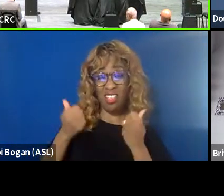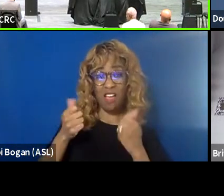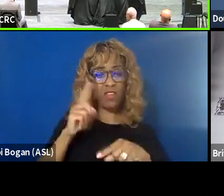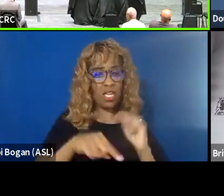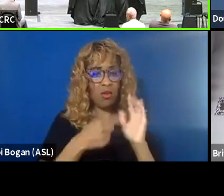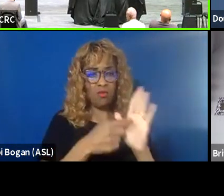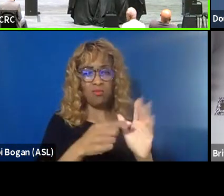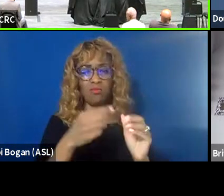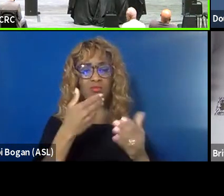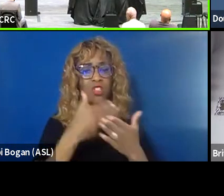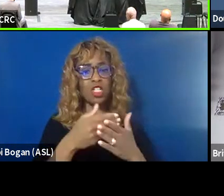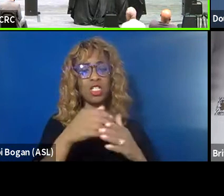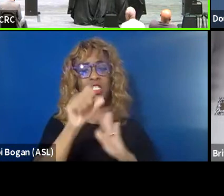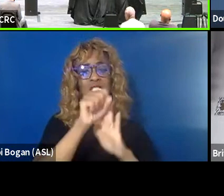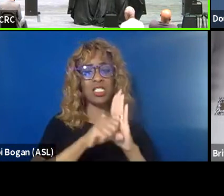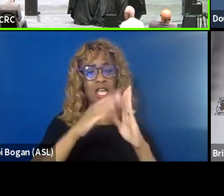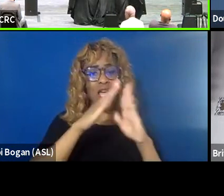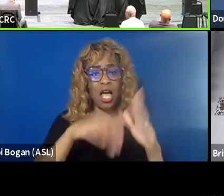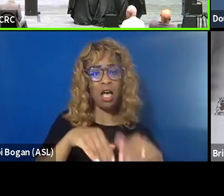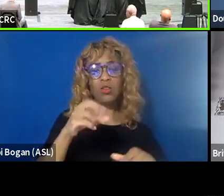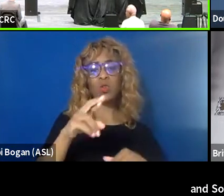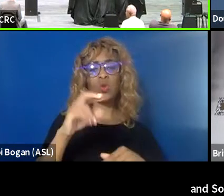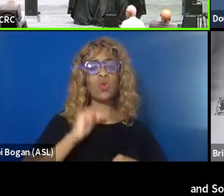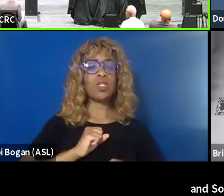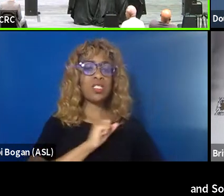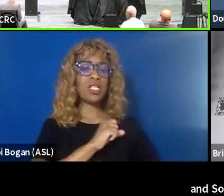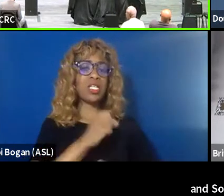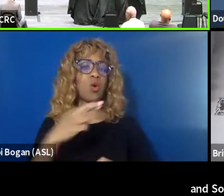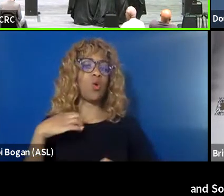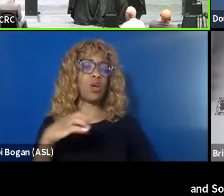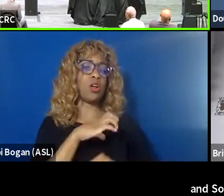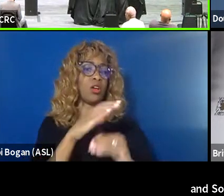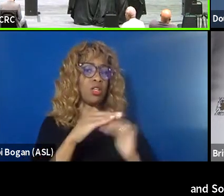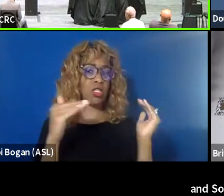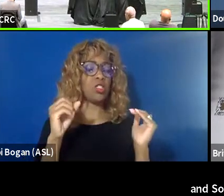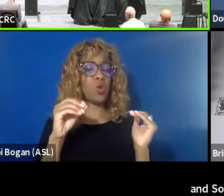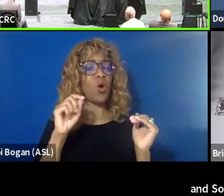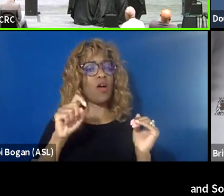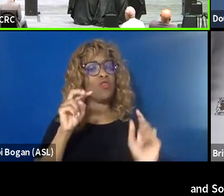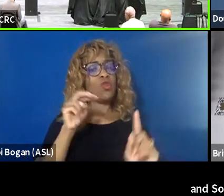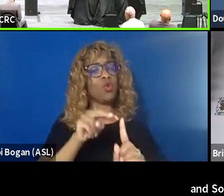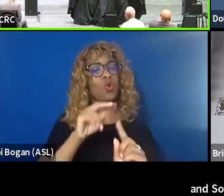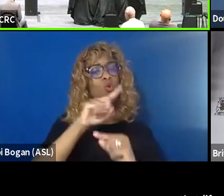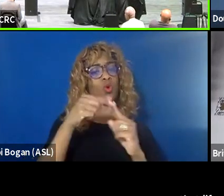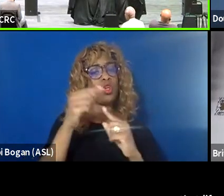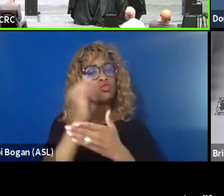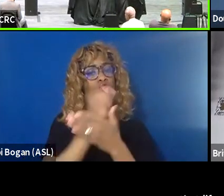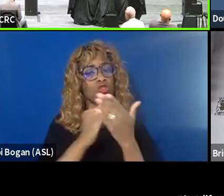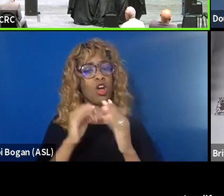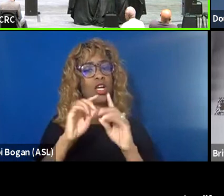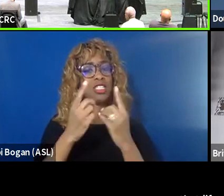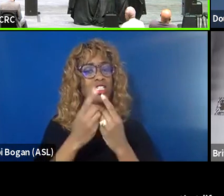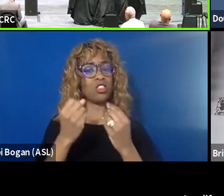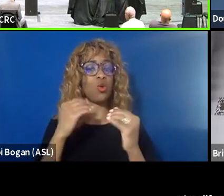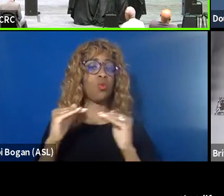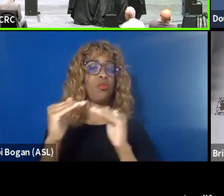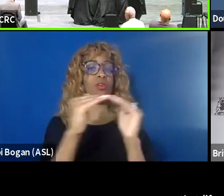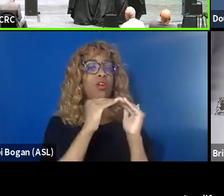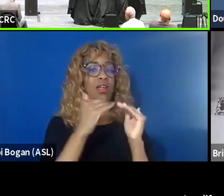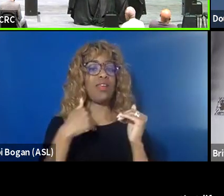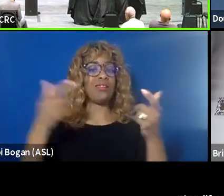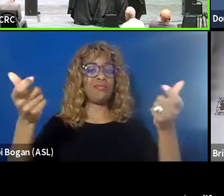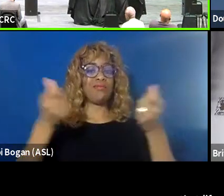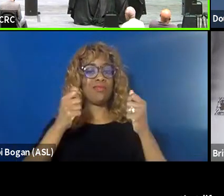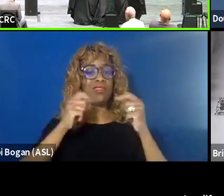the state house, the state senate, or the congressional level. And I think we have to look at that when drawing these districts so we're equitable and we're bringing diversity